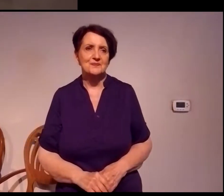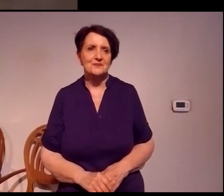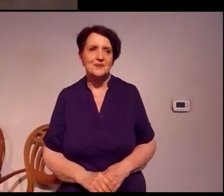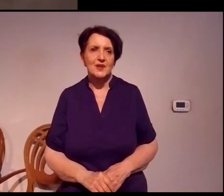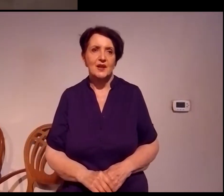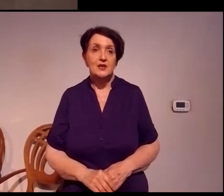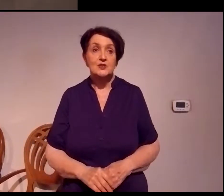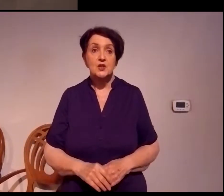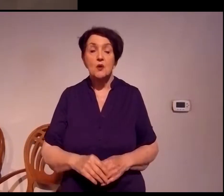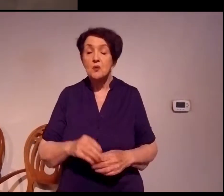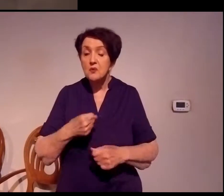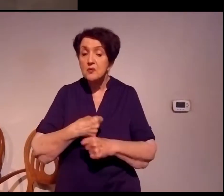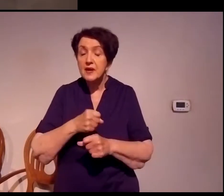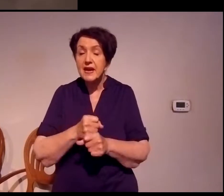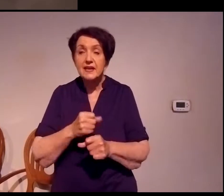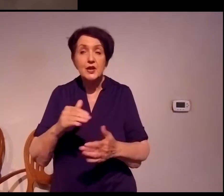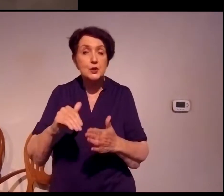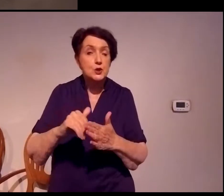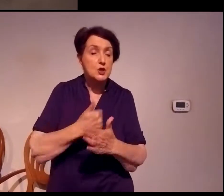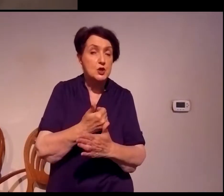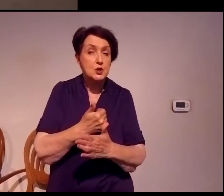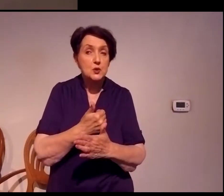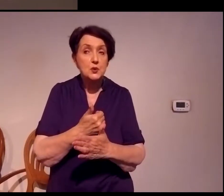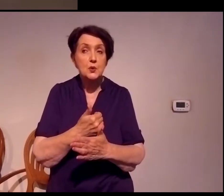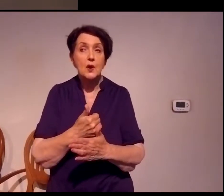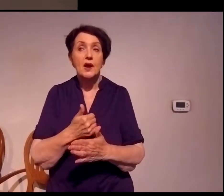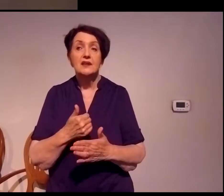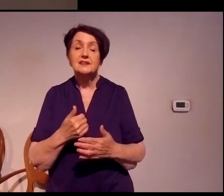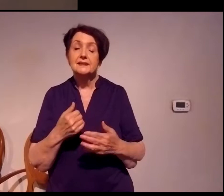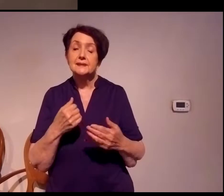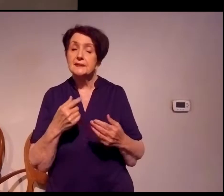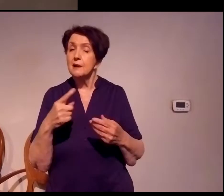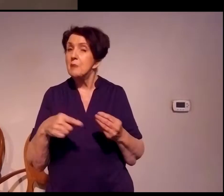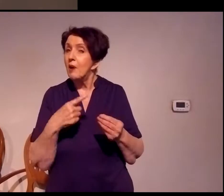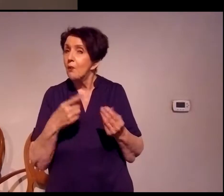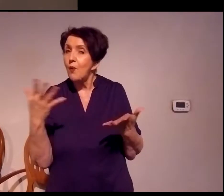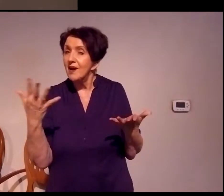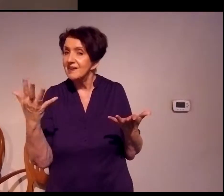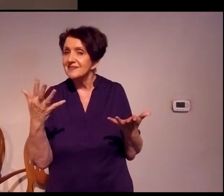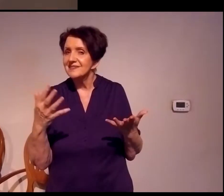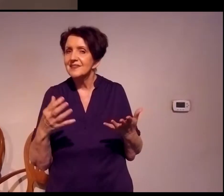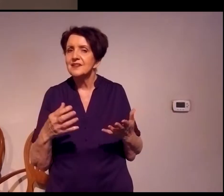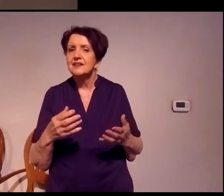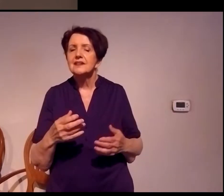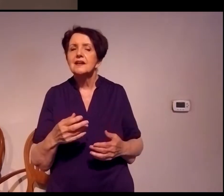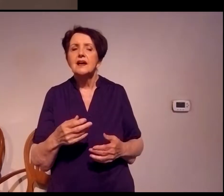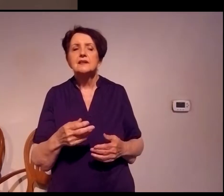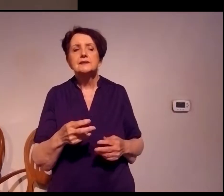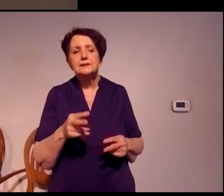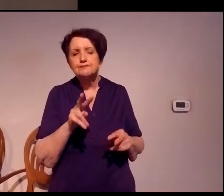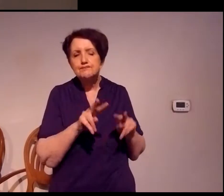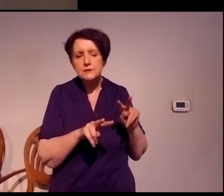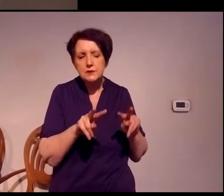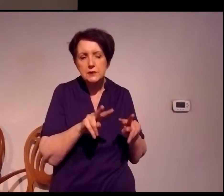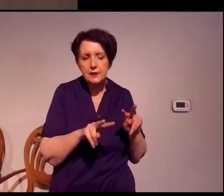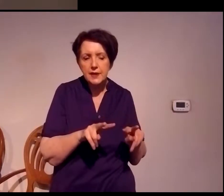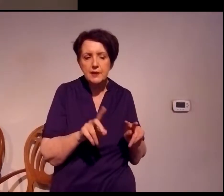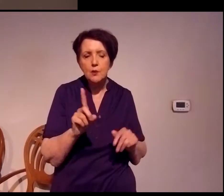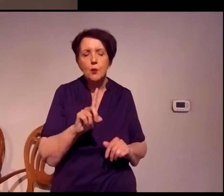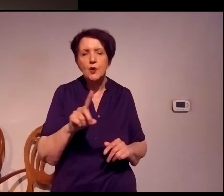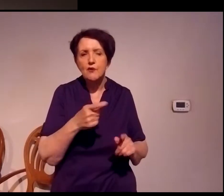creating something new is really about looking at where you come from and choosing